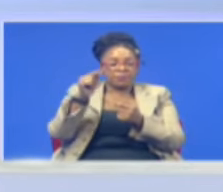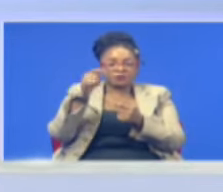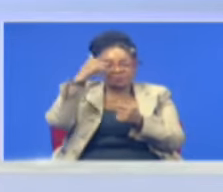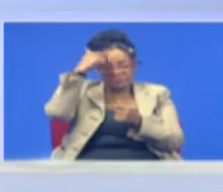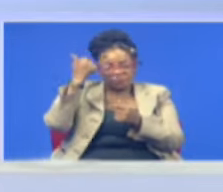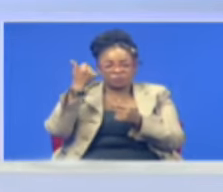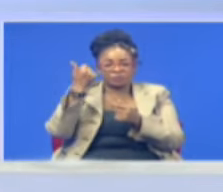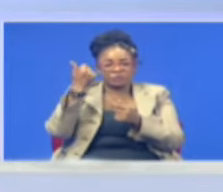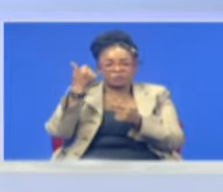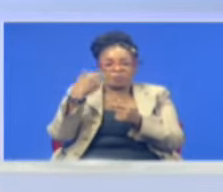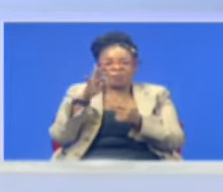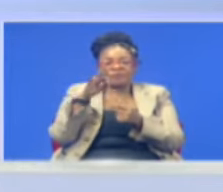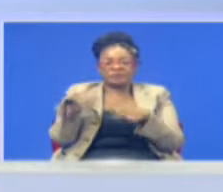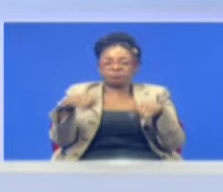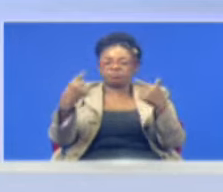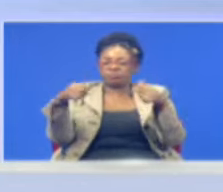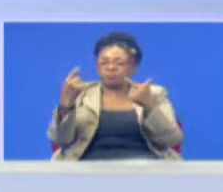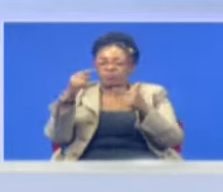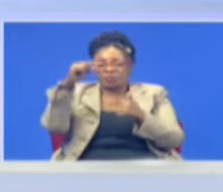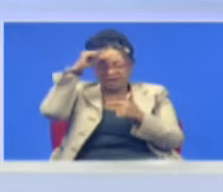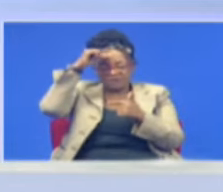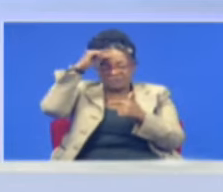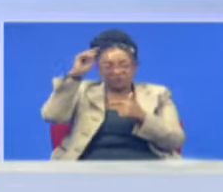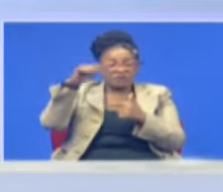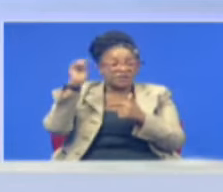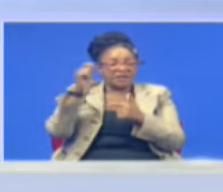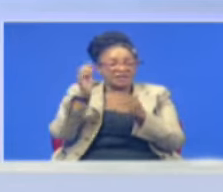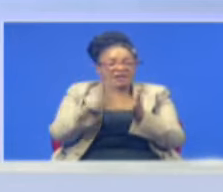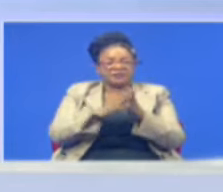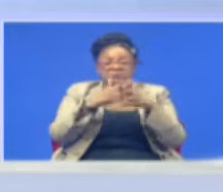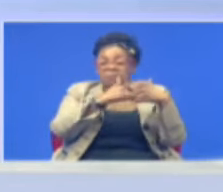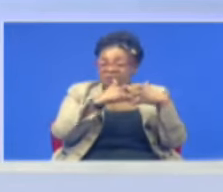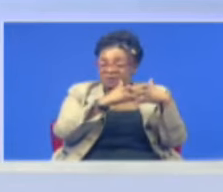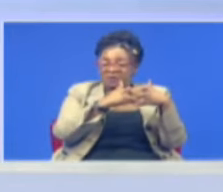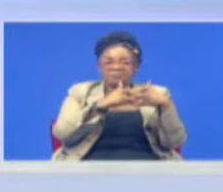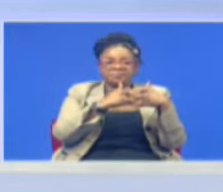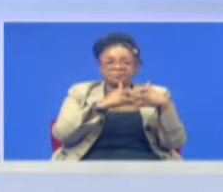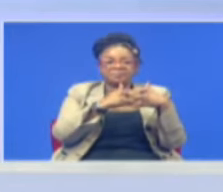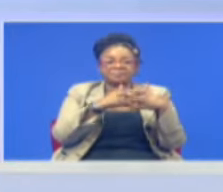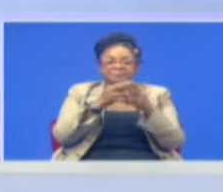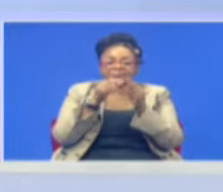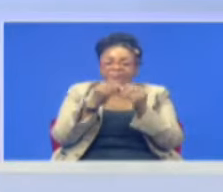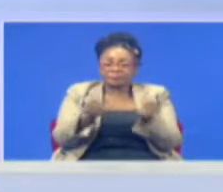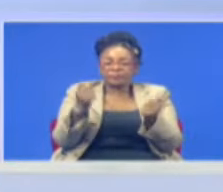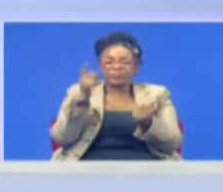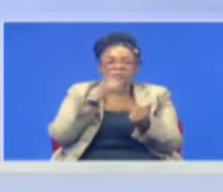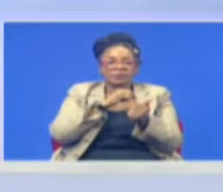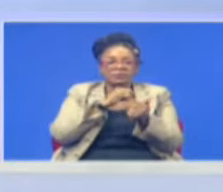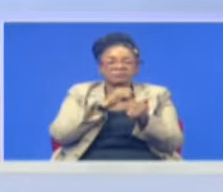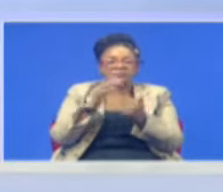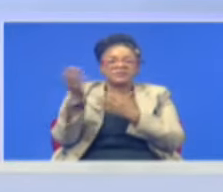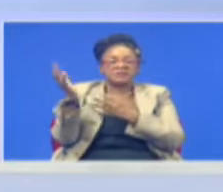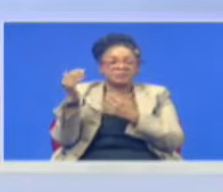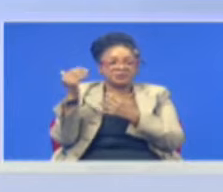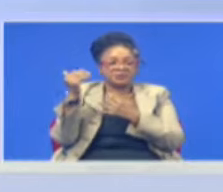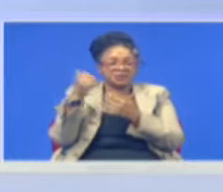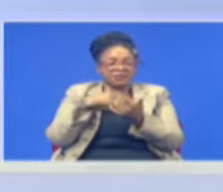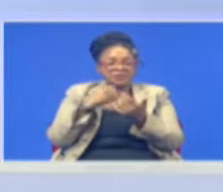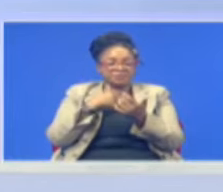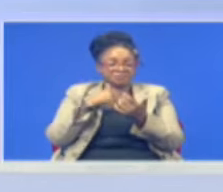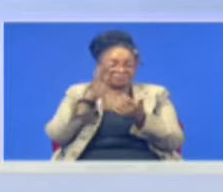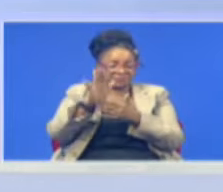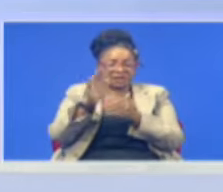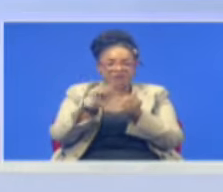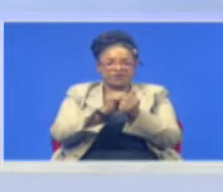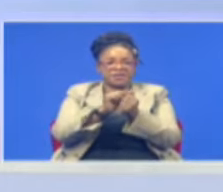the government of Kenya and U.S. agency USAID has been released. It is expected in their go-downs by